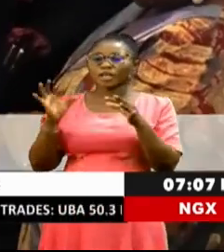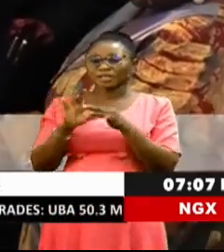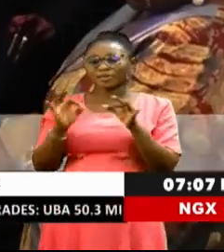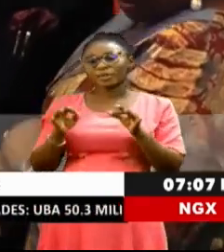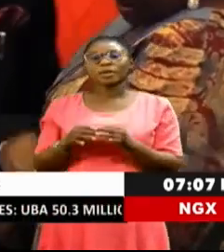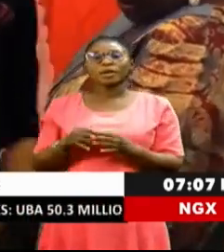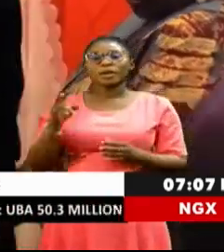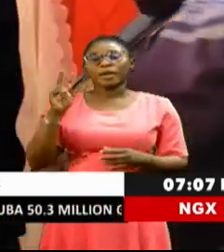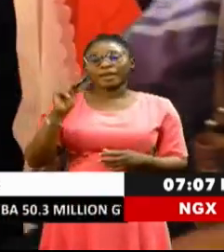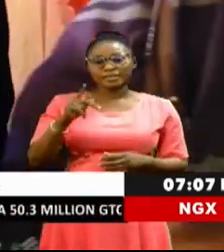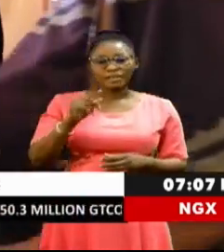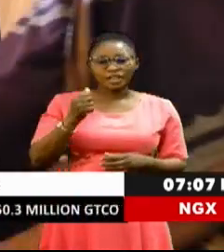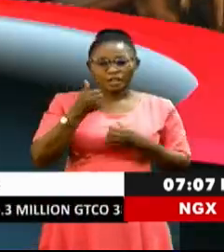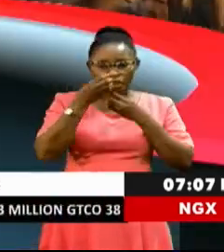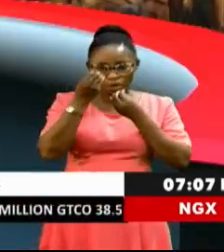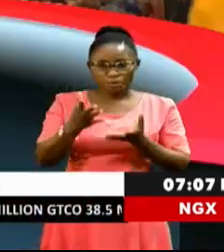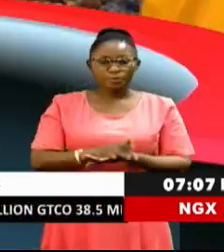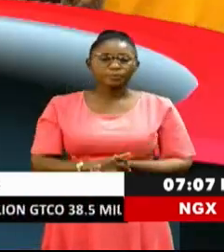Jabani, NTA News.